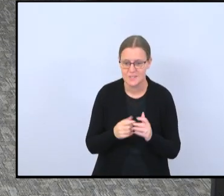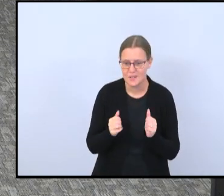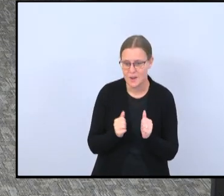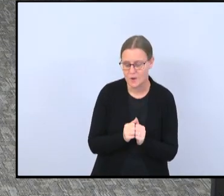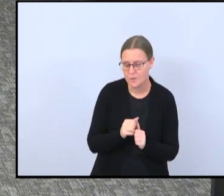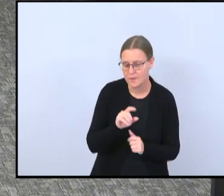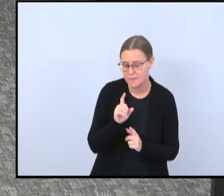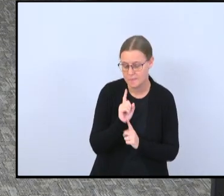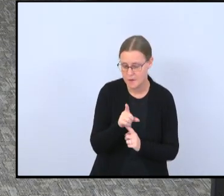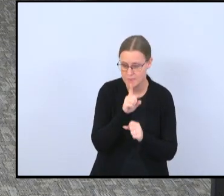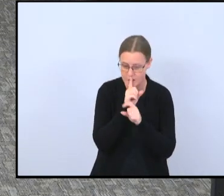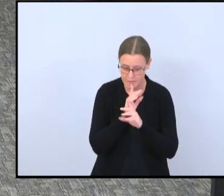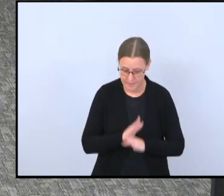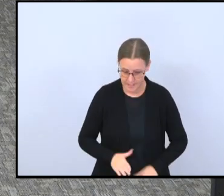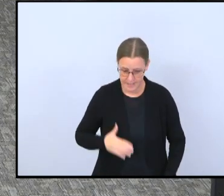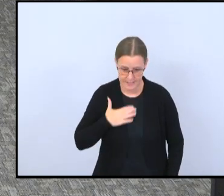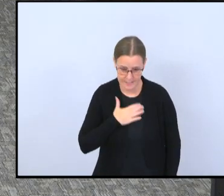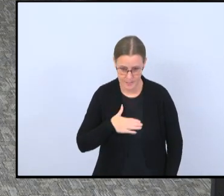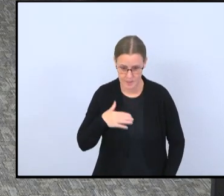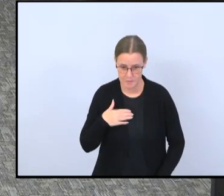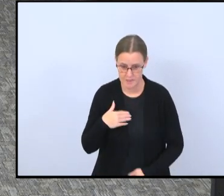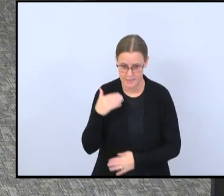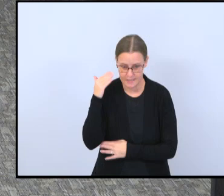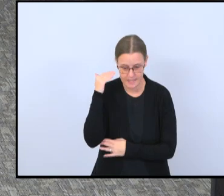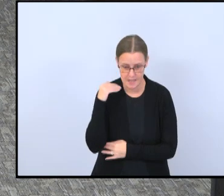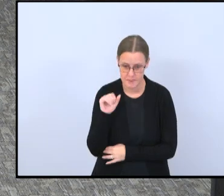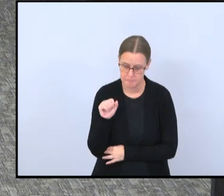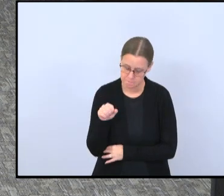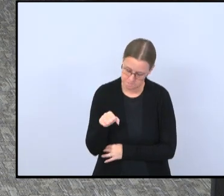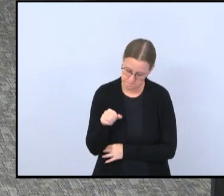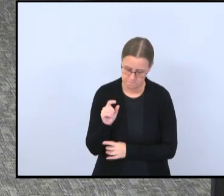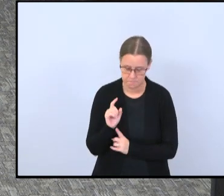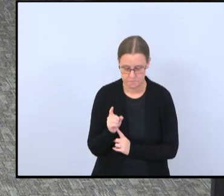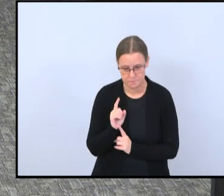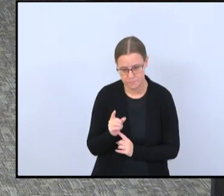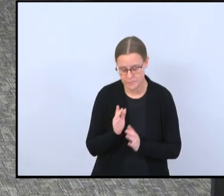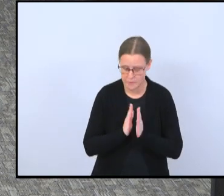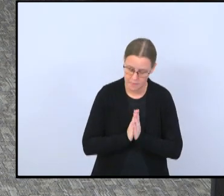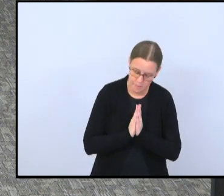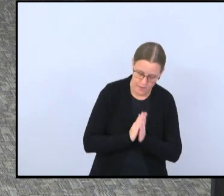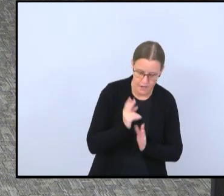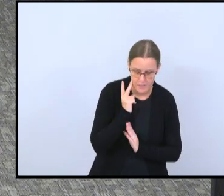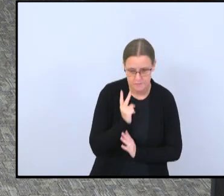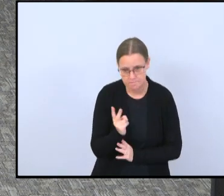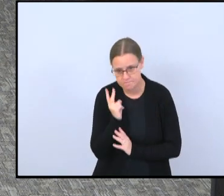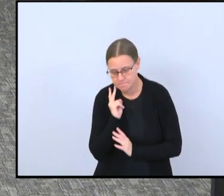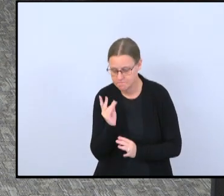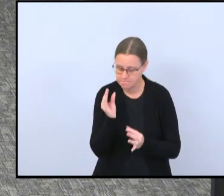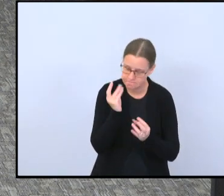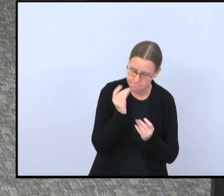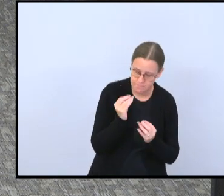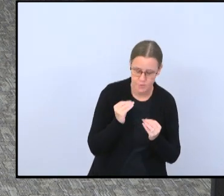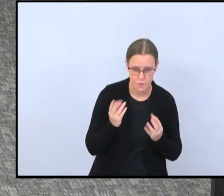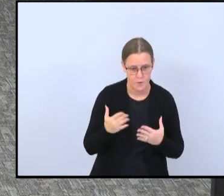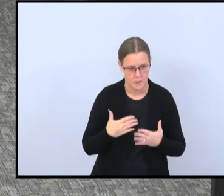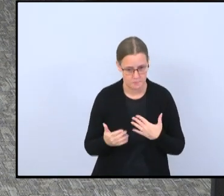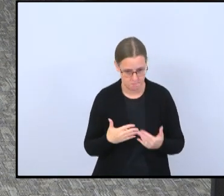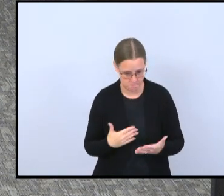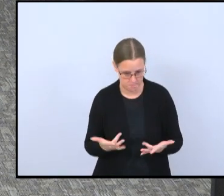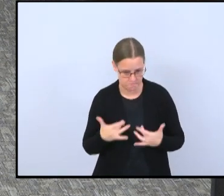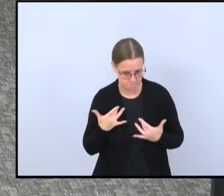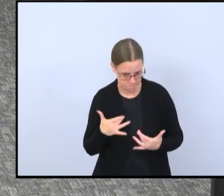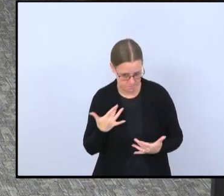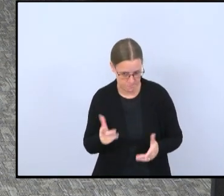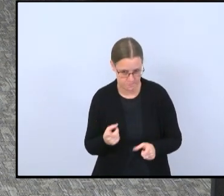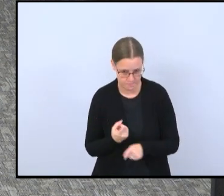with our moment of silence. So if you would bow your head with me as we take time for prayer, contemplation, reflection, and/or meditation.